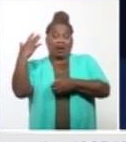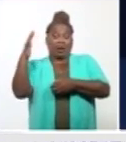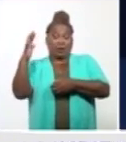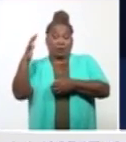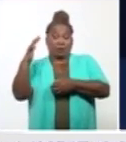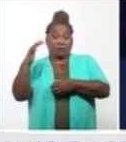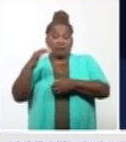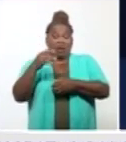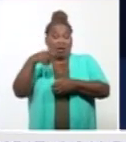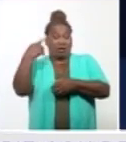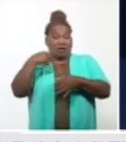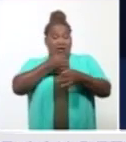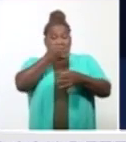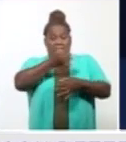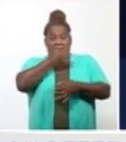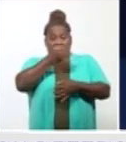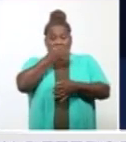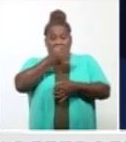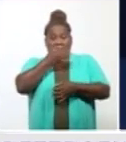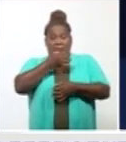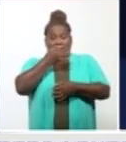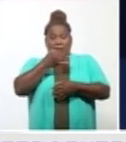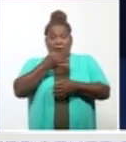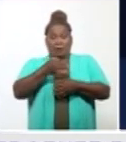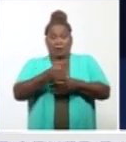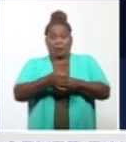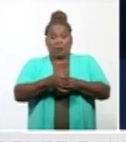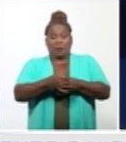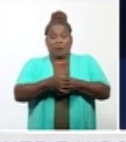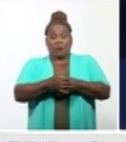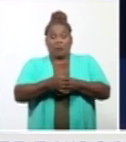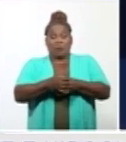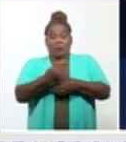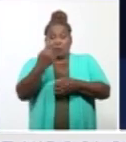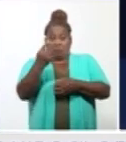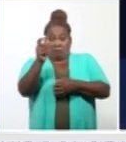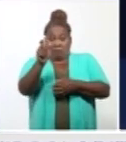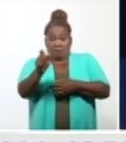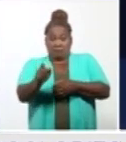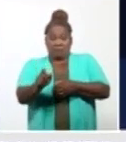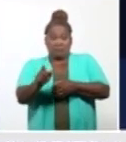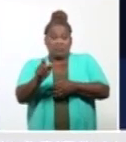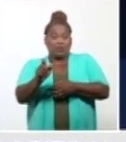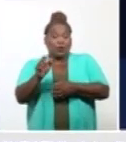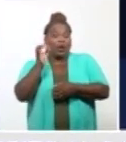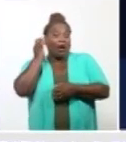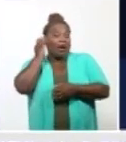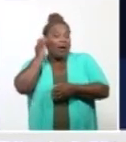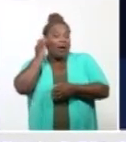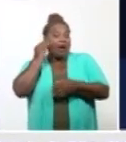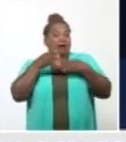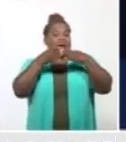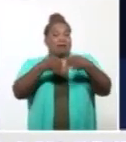infection abroad, we had talked about yesterday about one patient from Granma